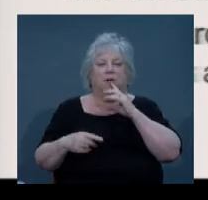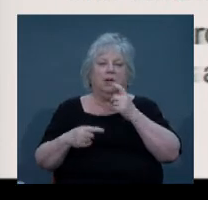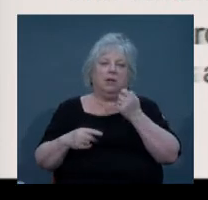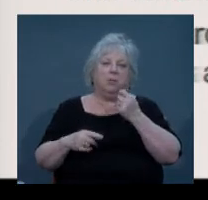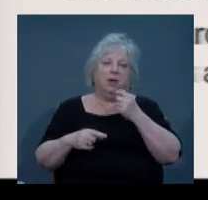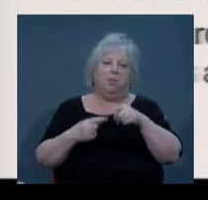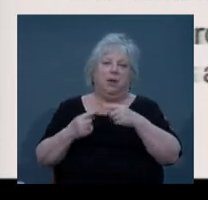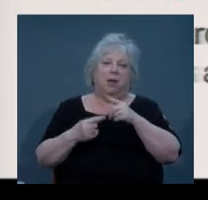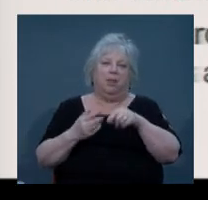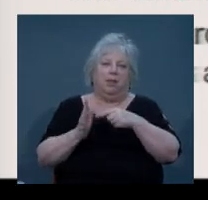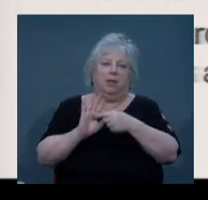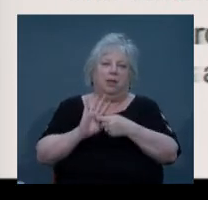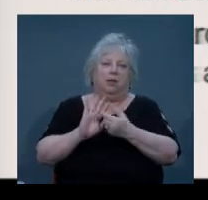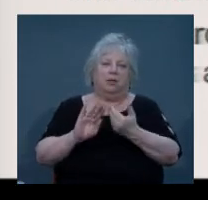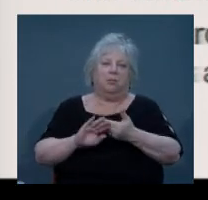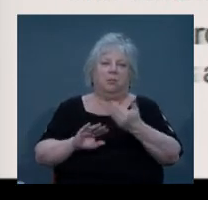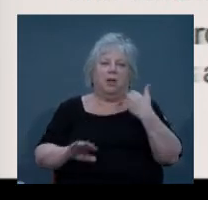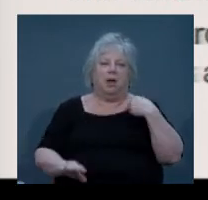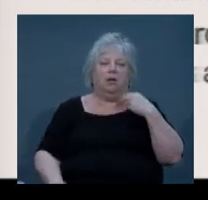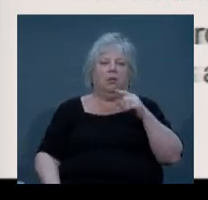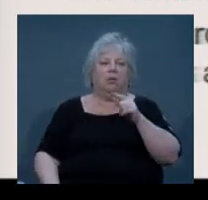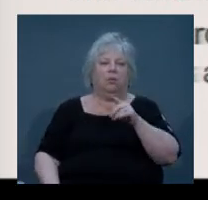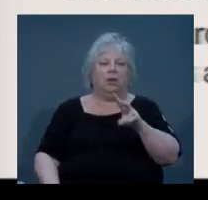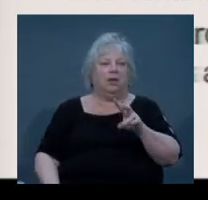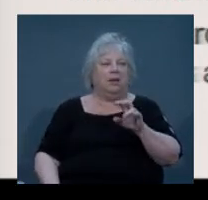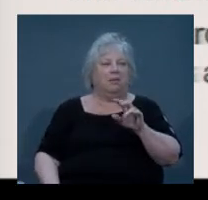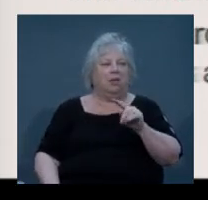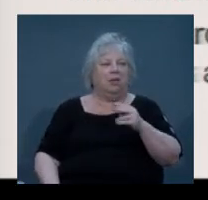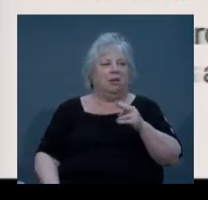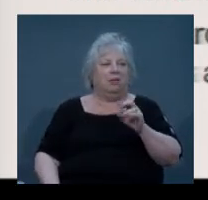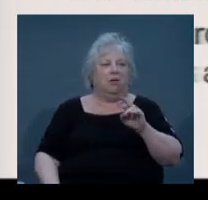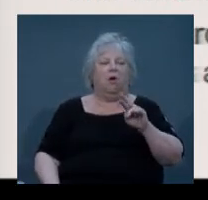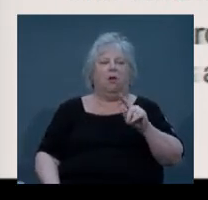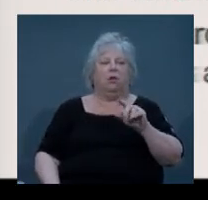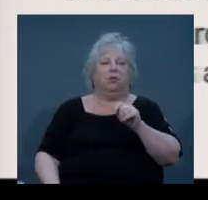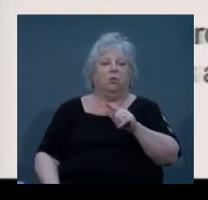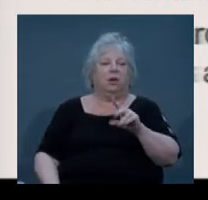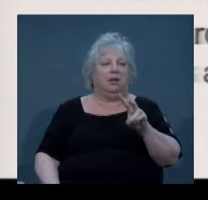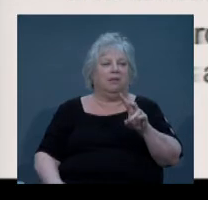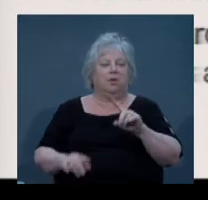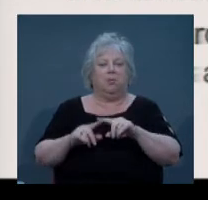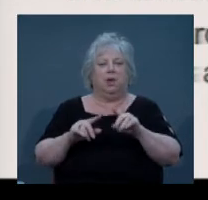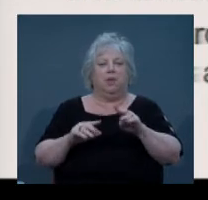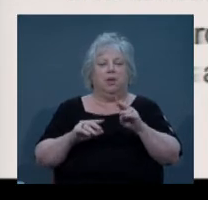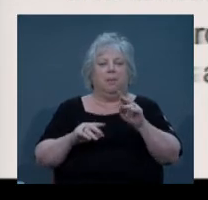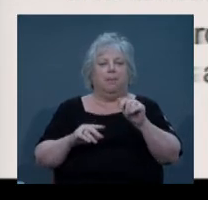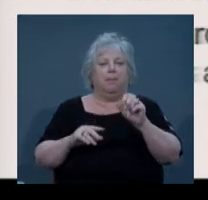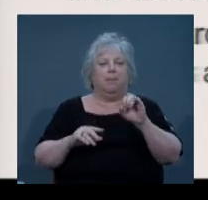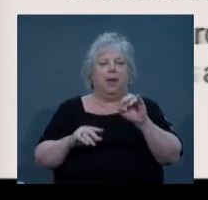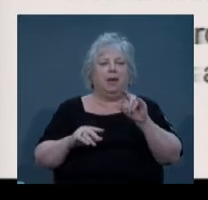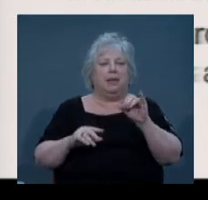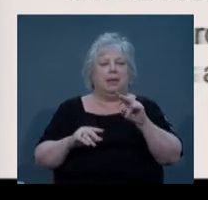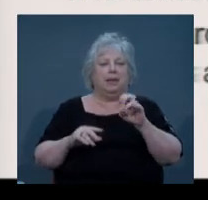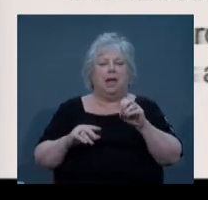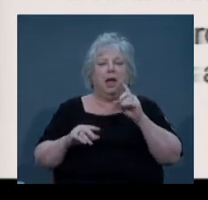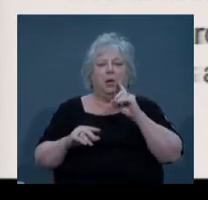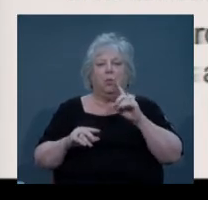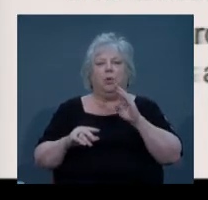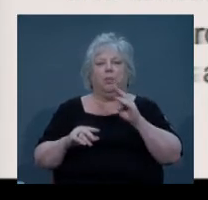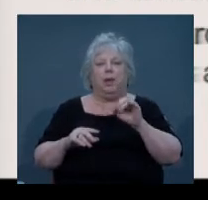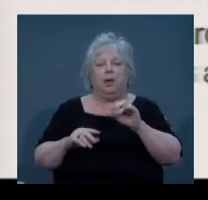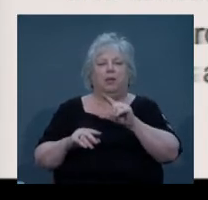it back in on the 27th, August 27th, but the baseline for the 2020 budget is going to be